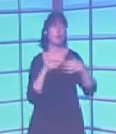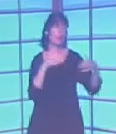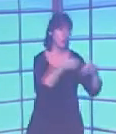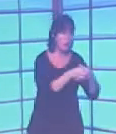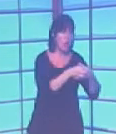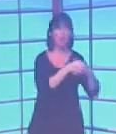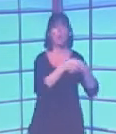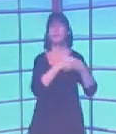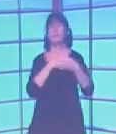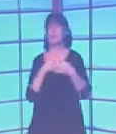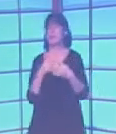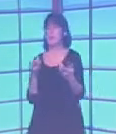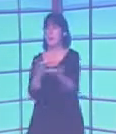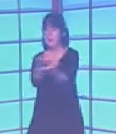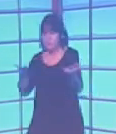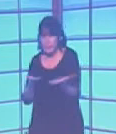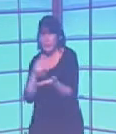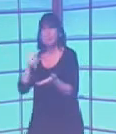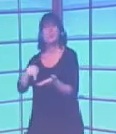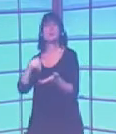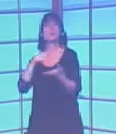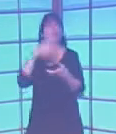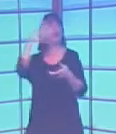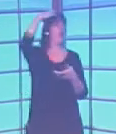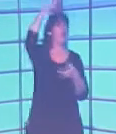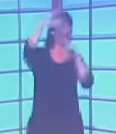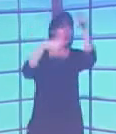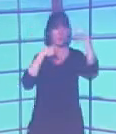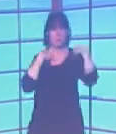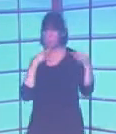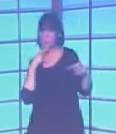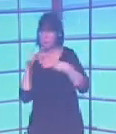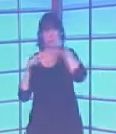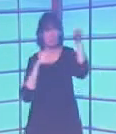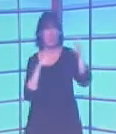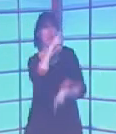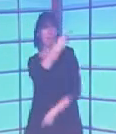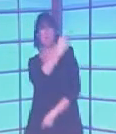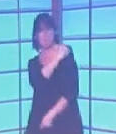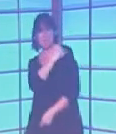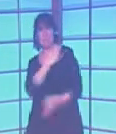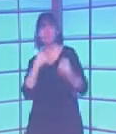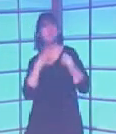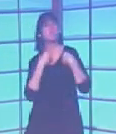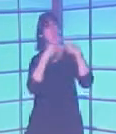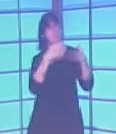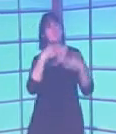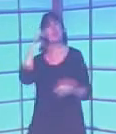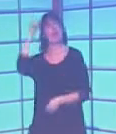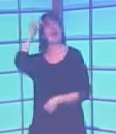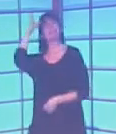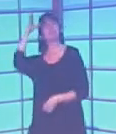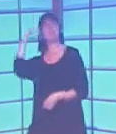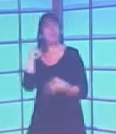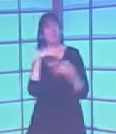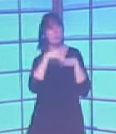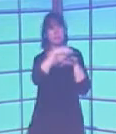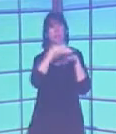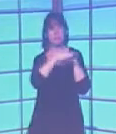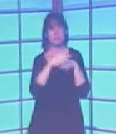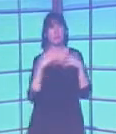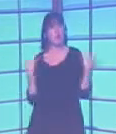governing bodies, and to become trusted partners who are able to offer expert advice and guidance on all aspects of accessibility moving